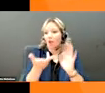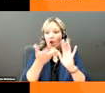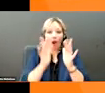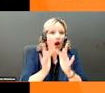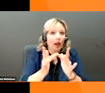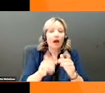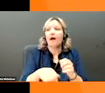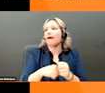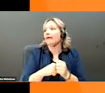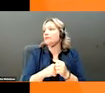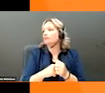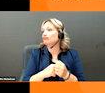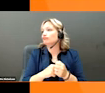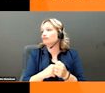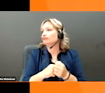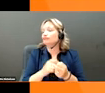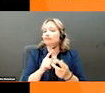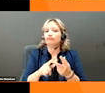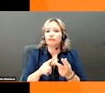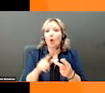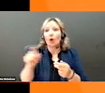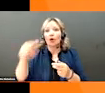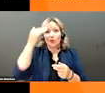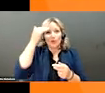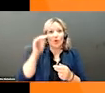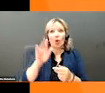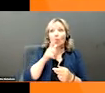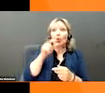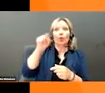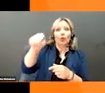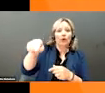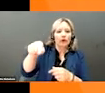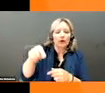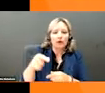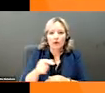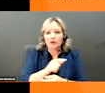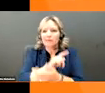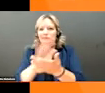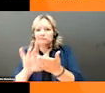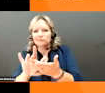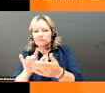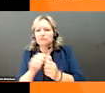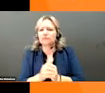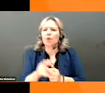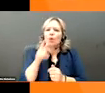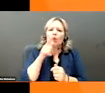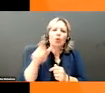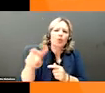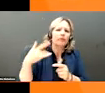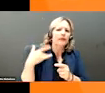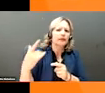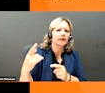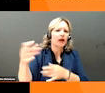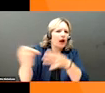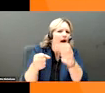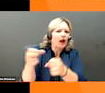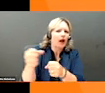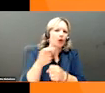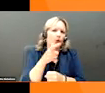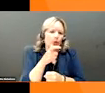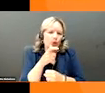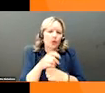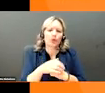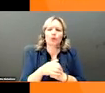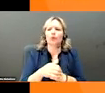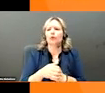knows, but you want to learn as much as you can about them. You want to know who they funded or hired in the past. With